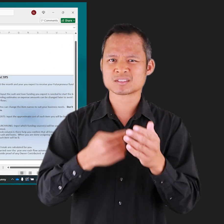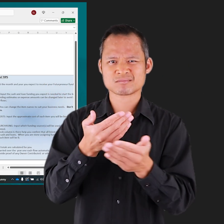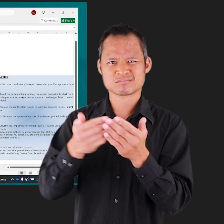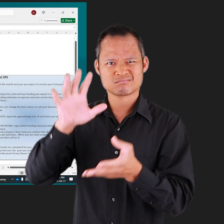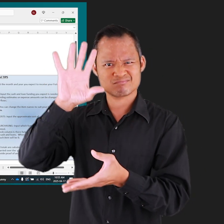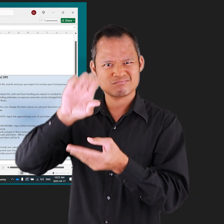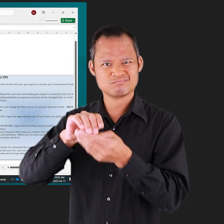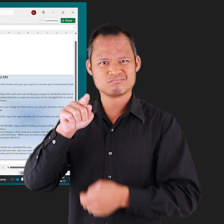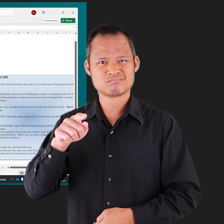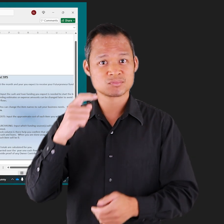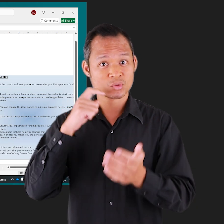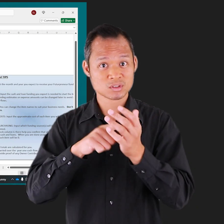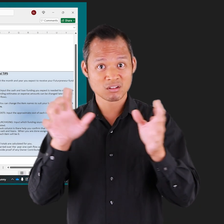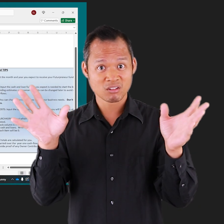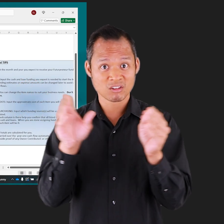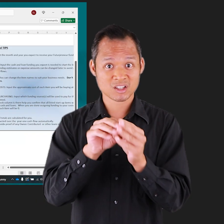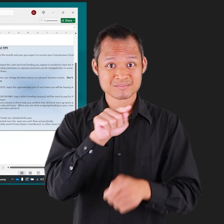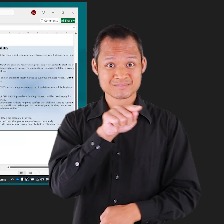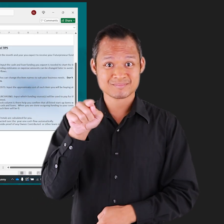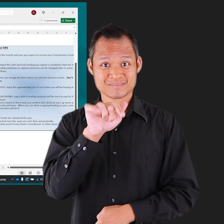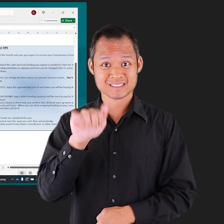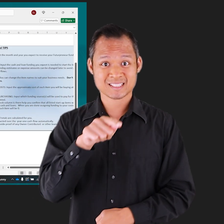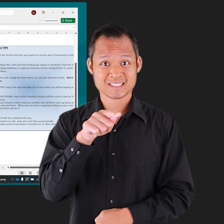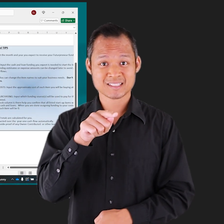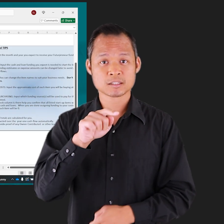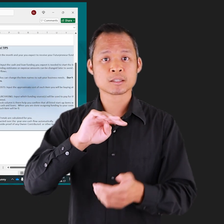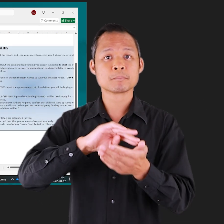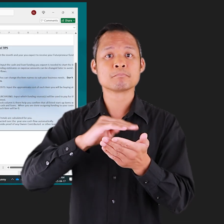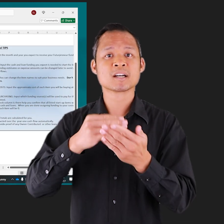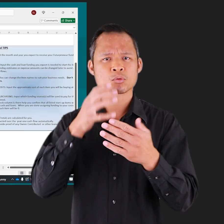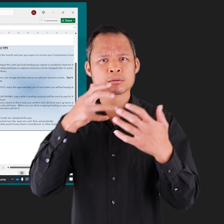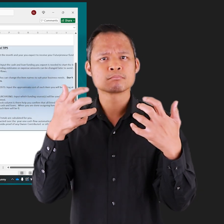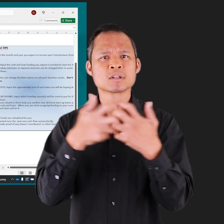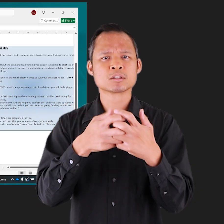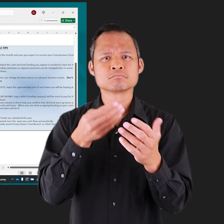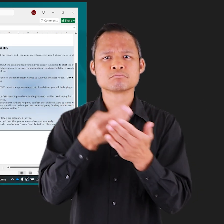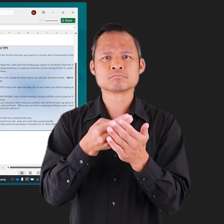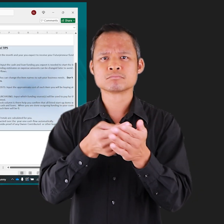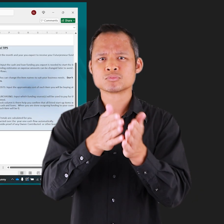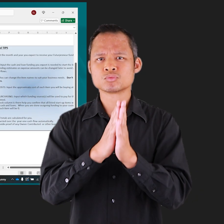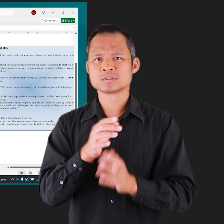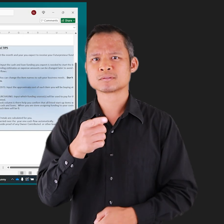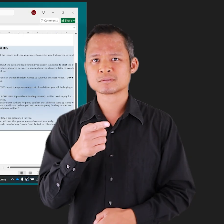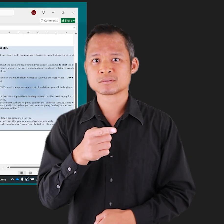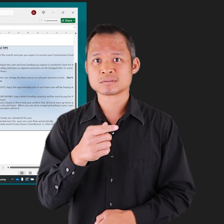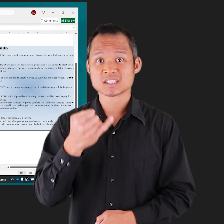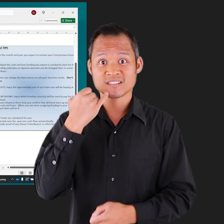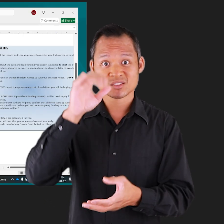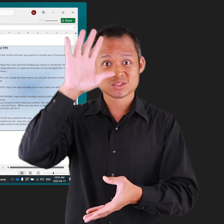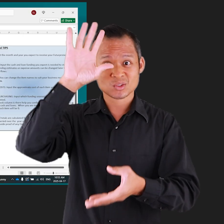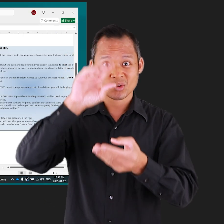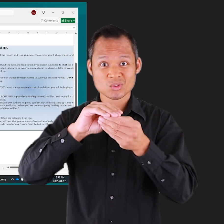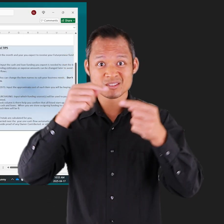costs and inventory total. It will also add all the totals so that the amount matches your funding